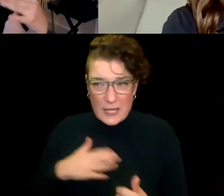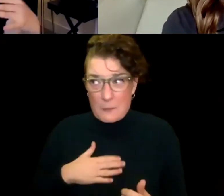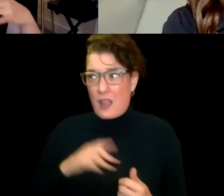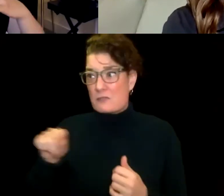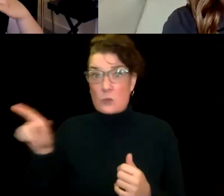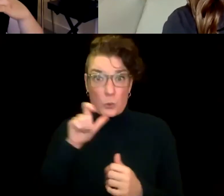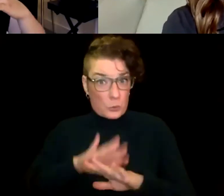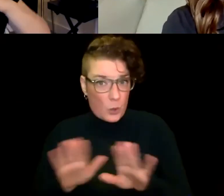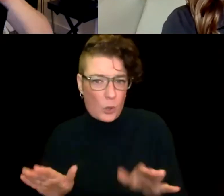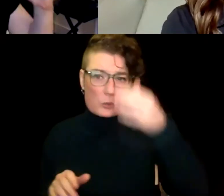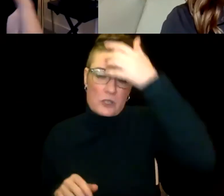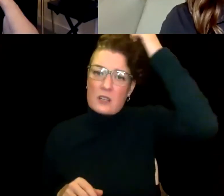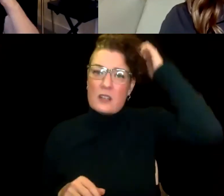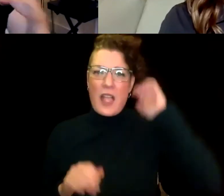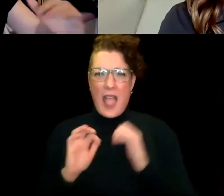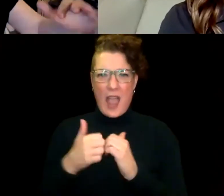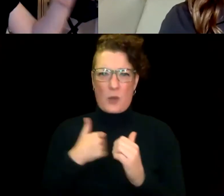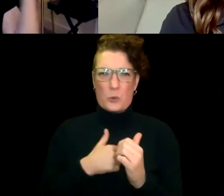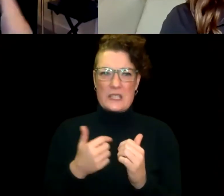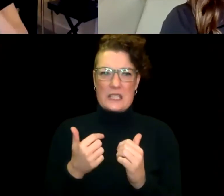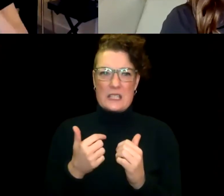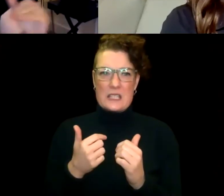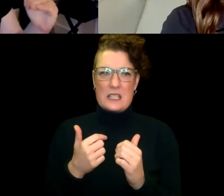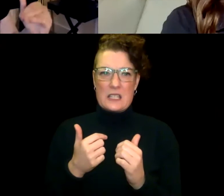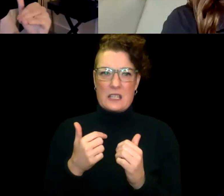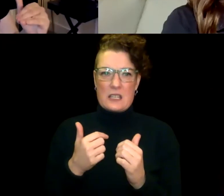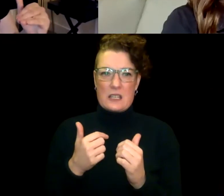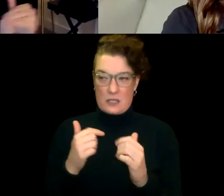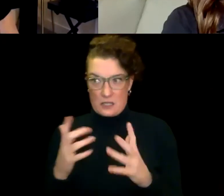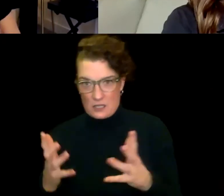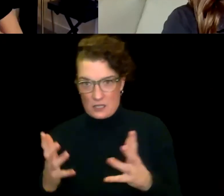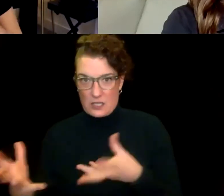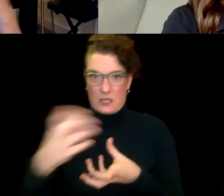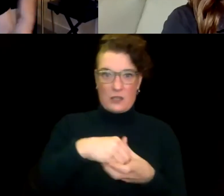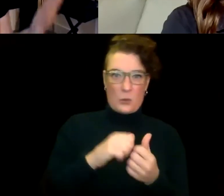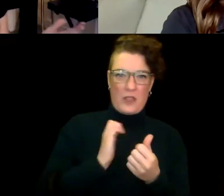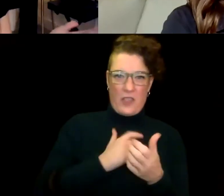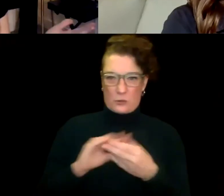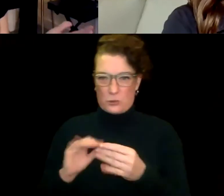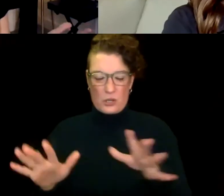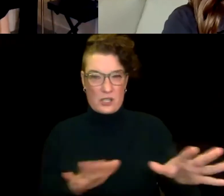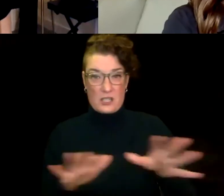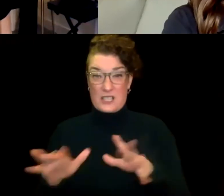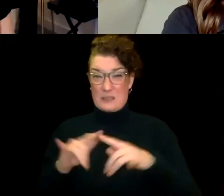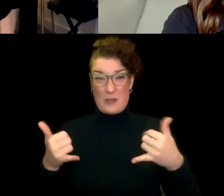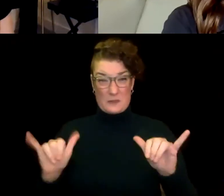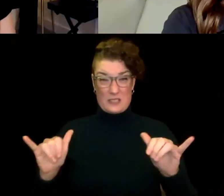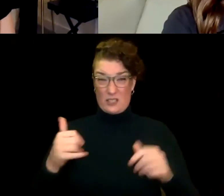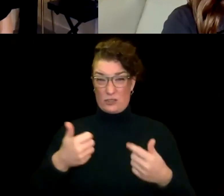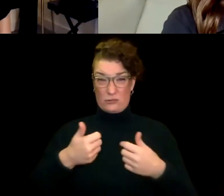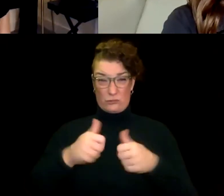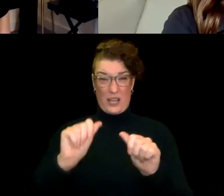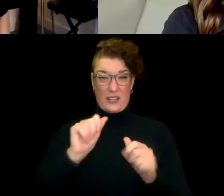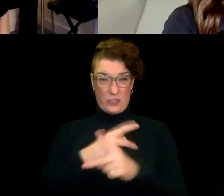essentially start to like retell, like reshape our story around that when we're also still just trying to figure all of this out. And